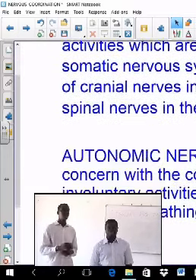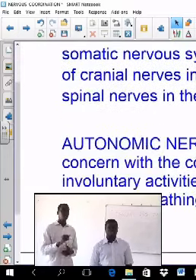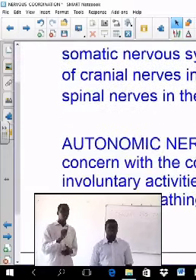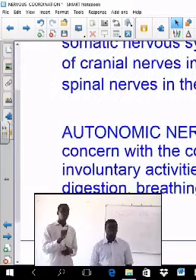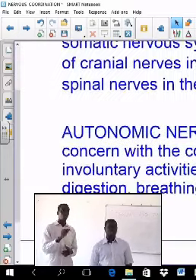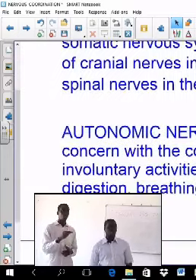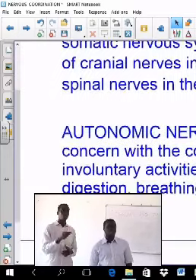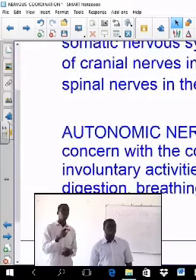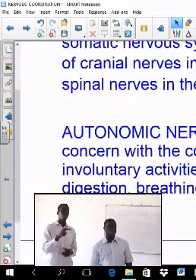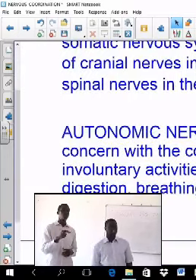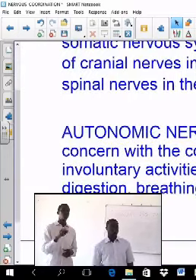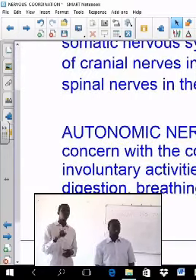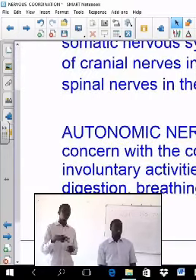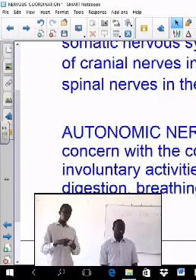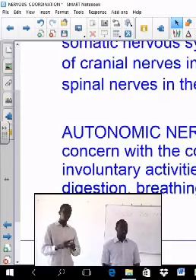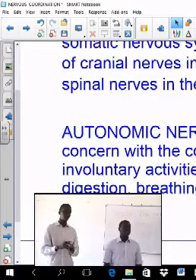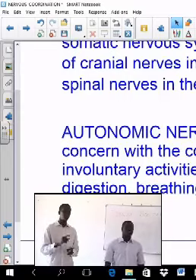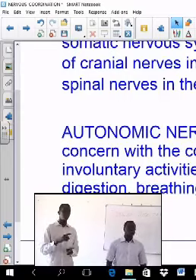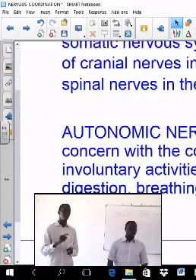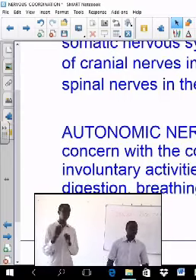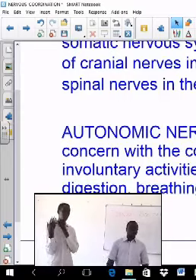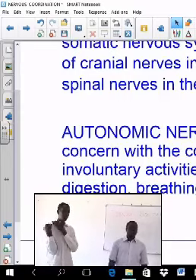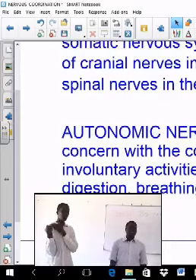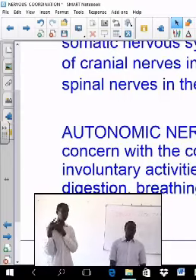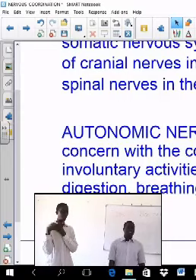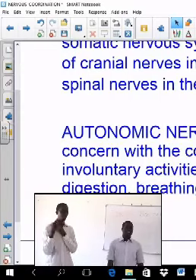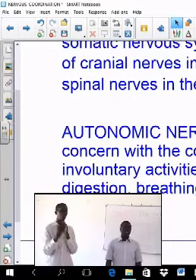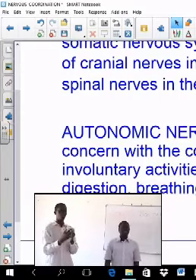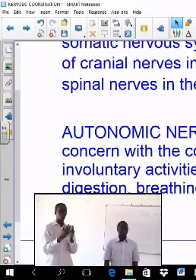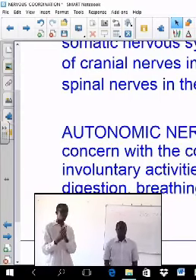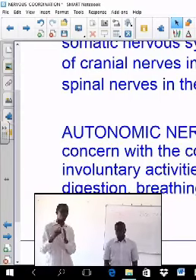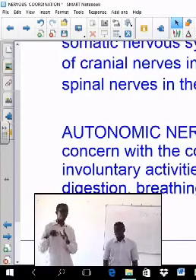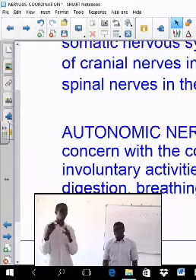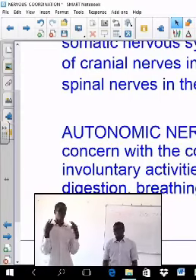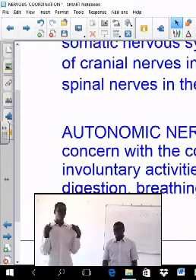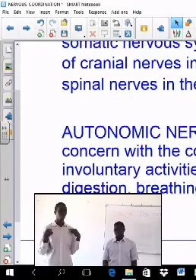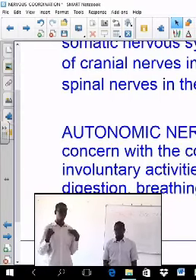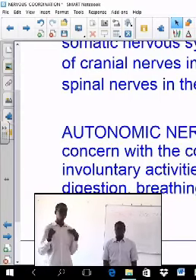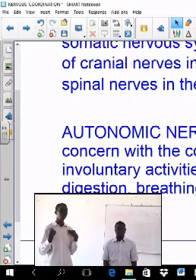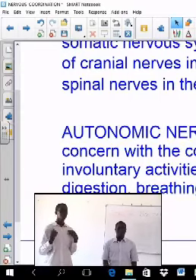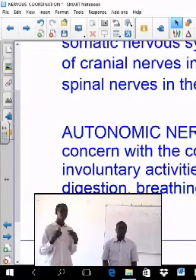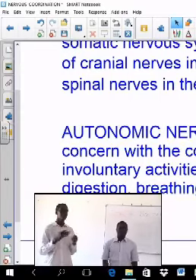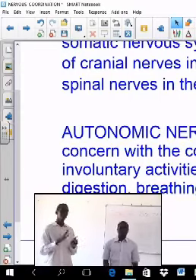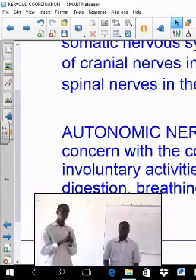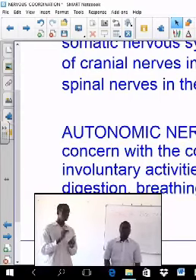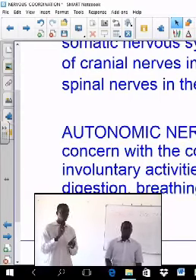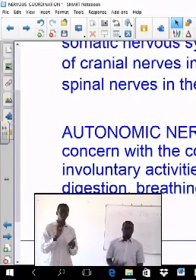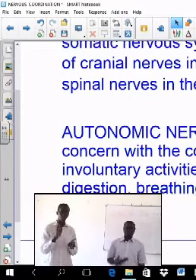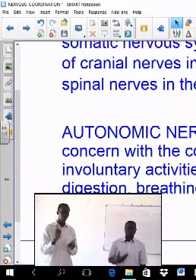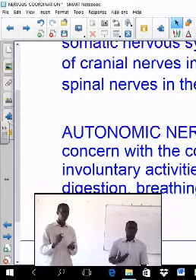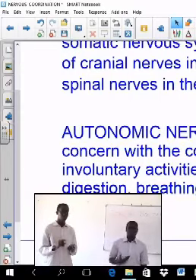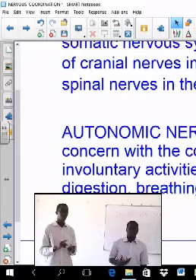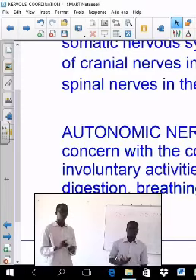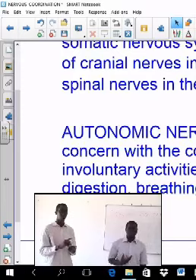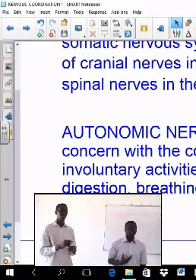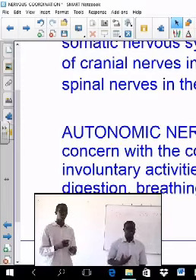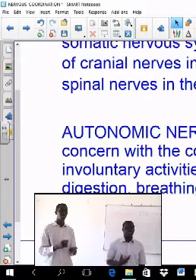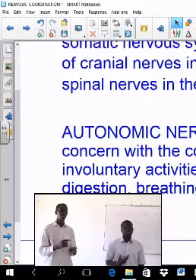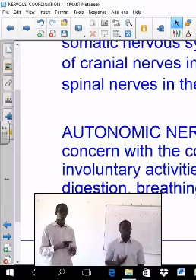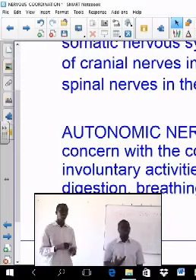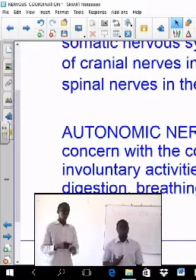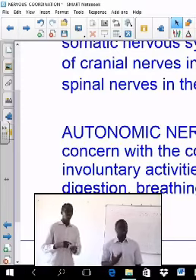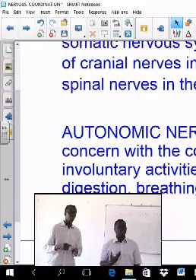man. Whereas in the automatic nervous system, it is concerned with the control of the body's